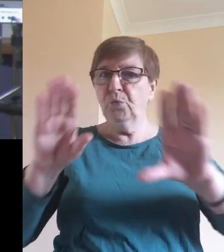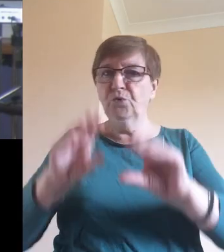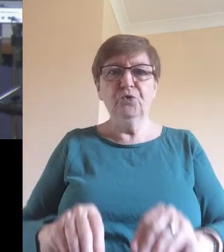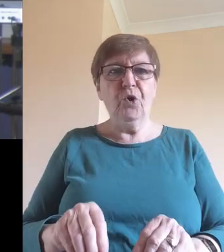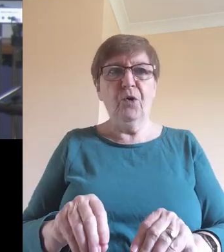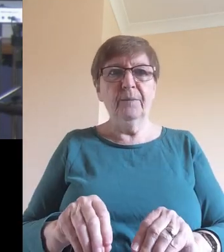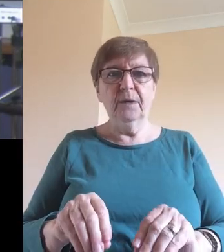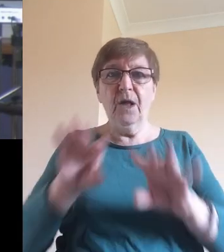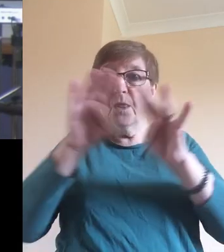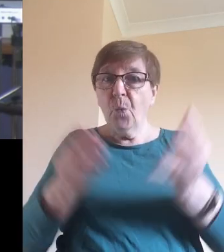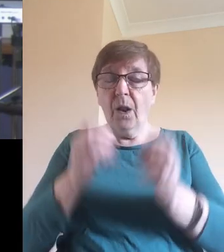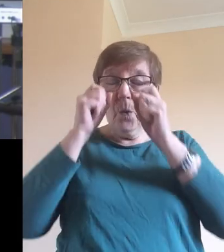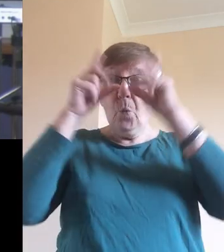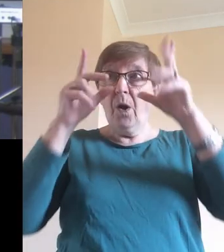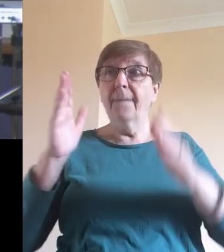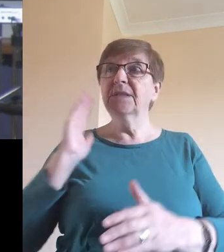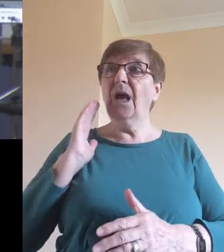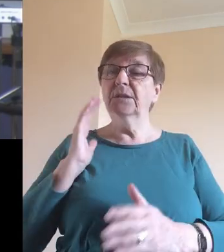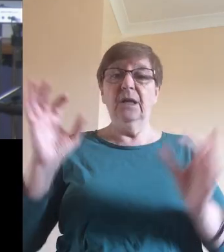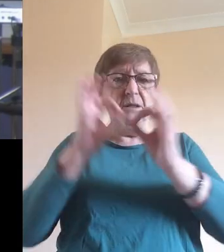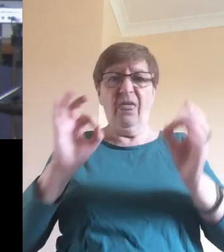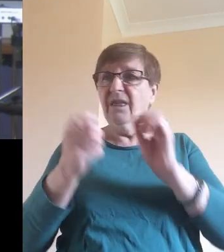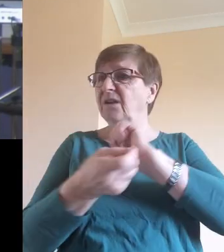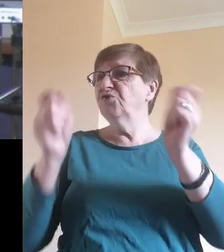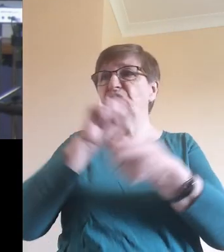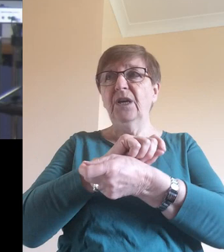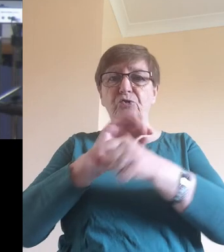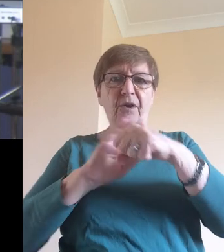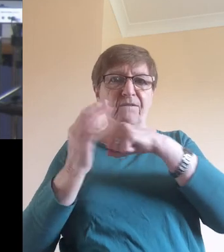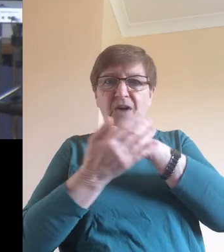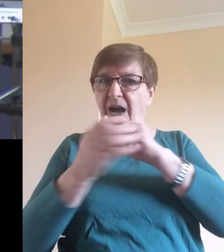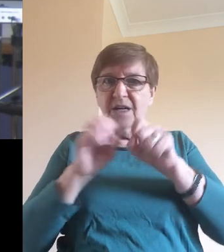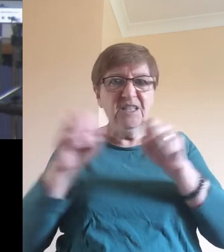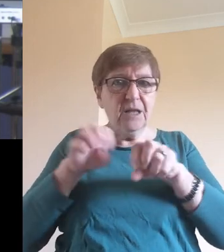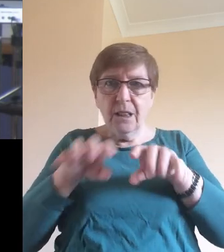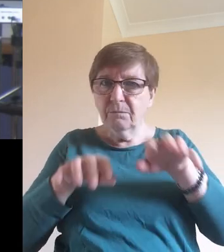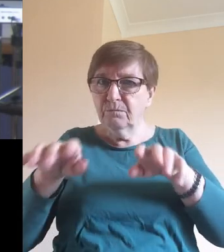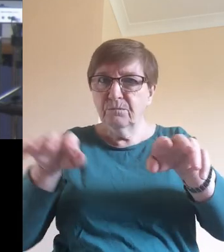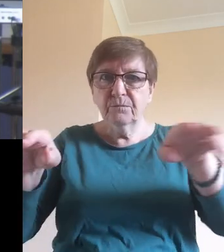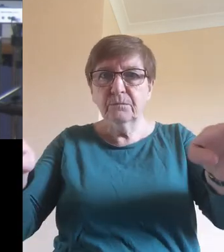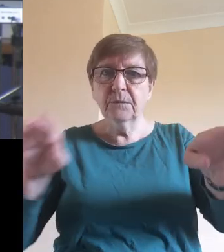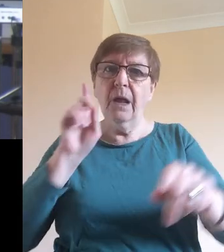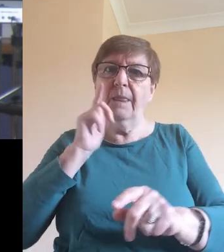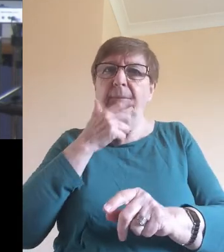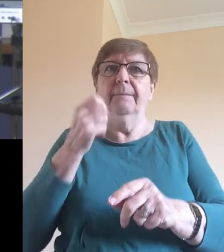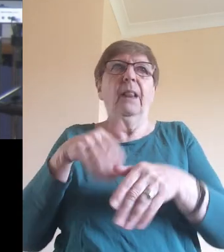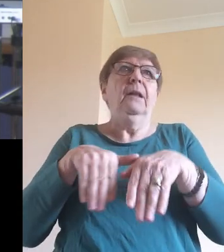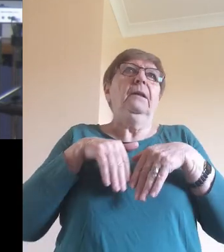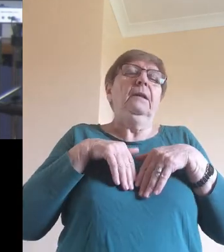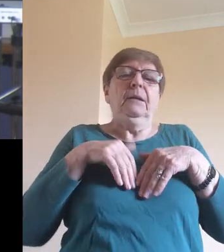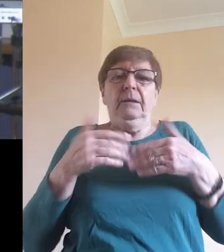The world woke Sunday and nothing had changed. The virus still menaced, the people